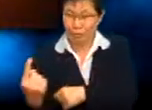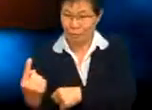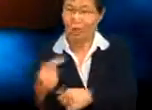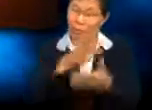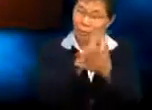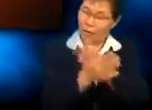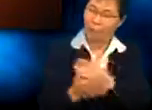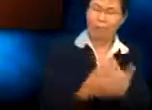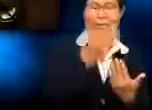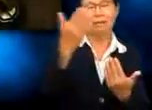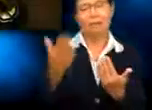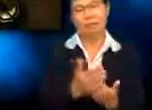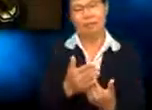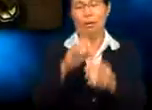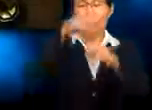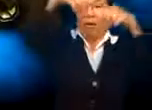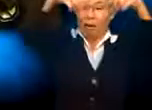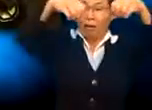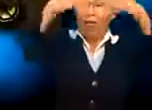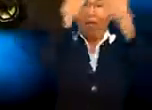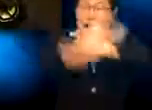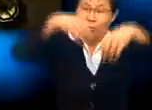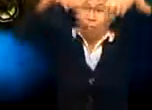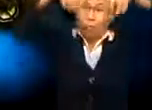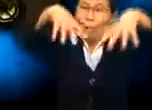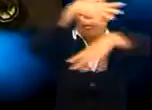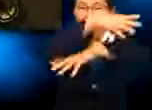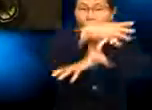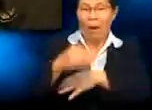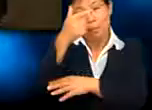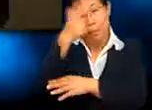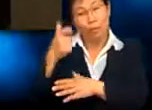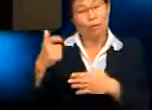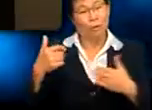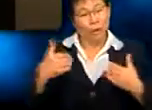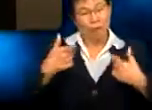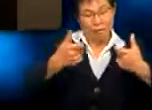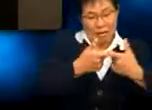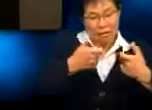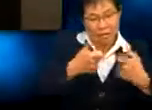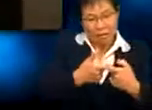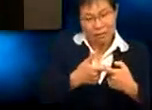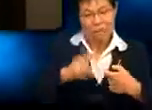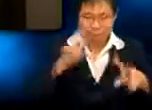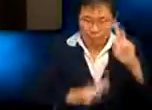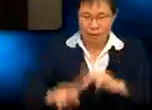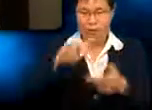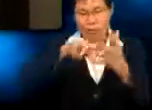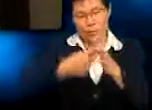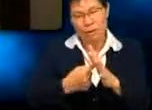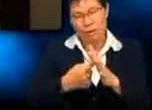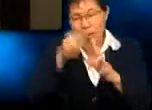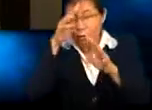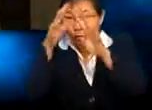It became easier to light up dark areas, and because there was electricity, people began